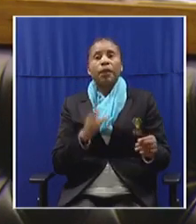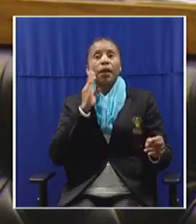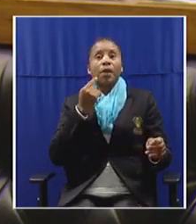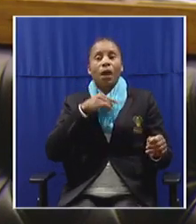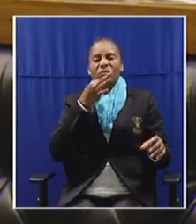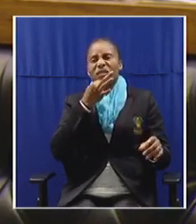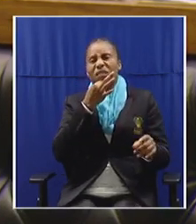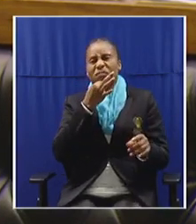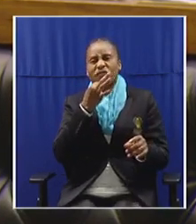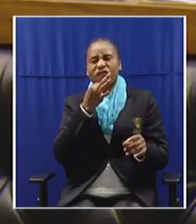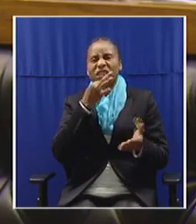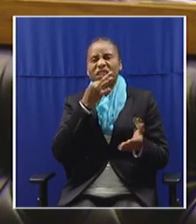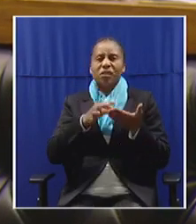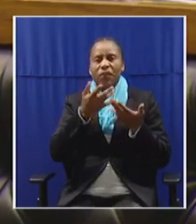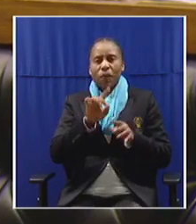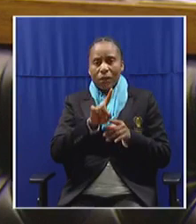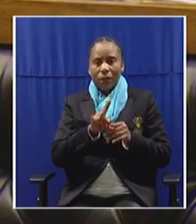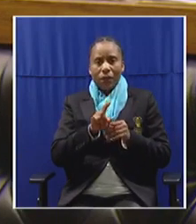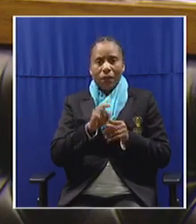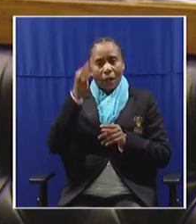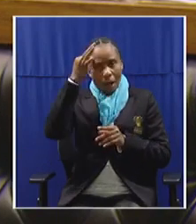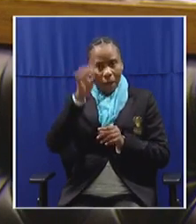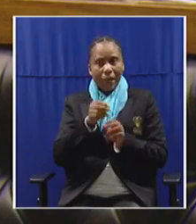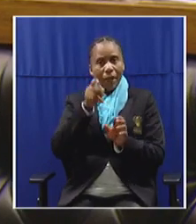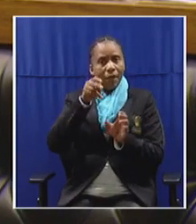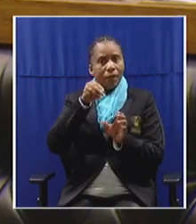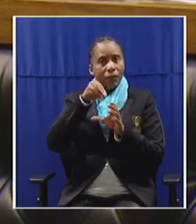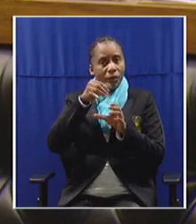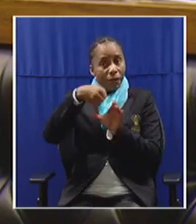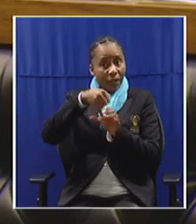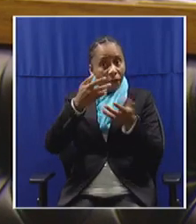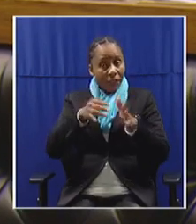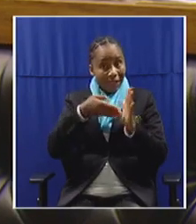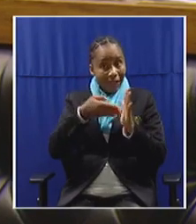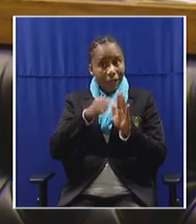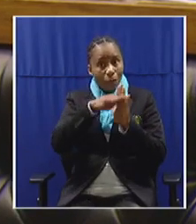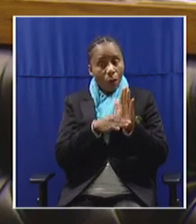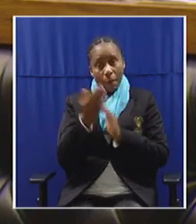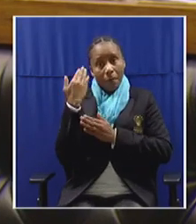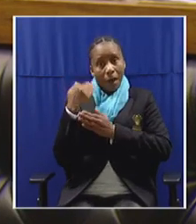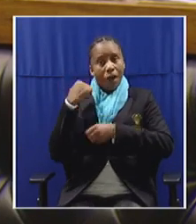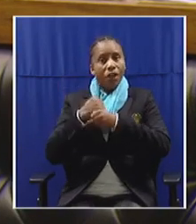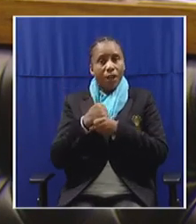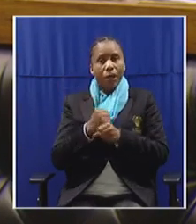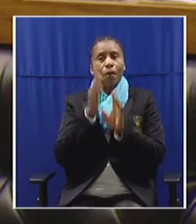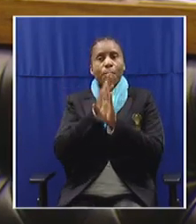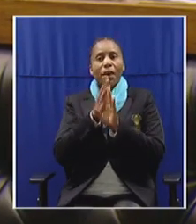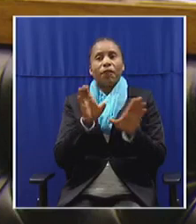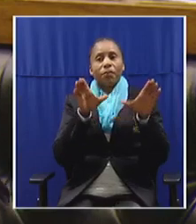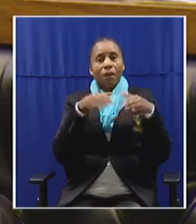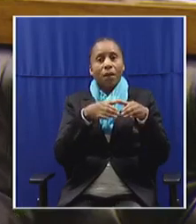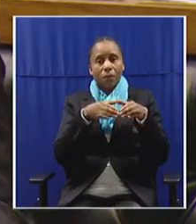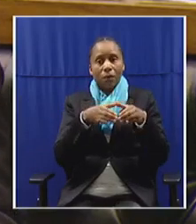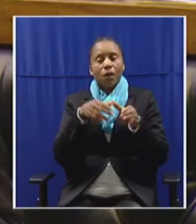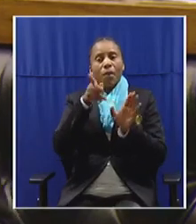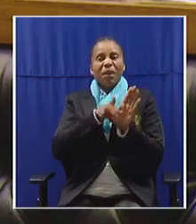The government has invested in this program over the past few years. Private sector participation has